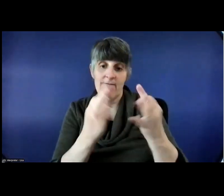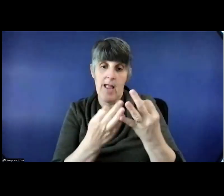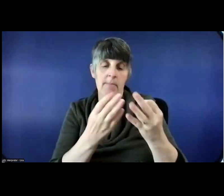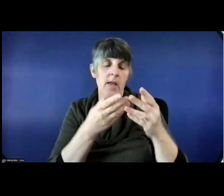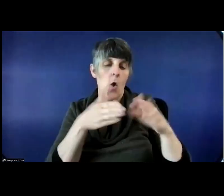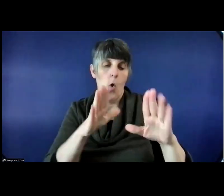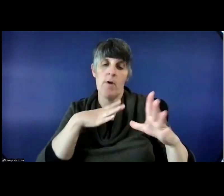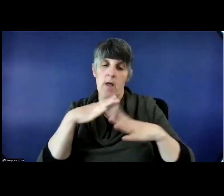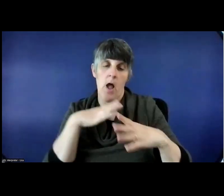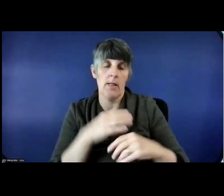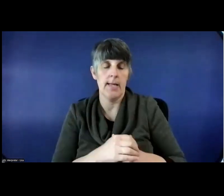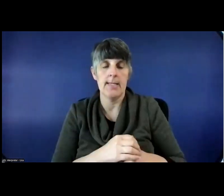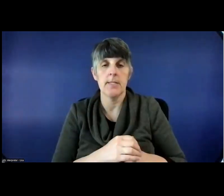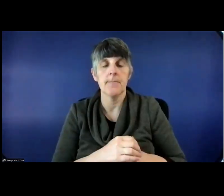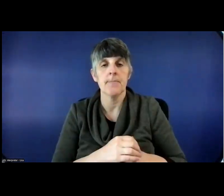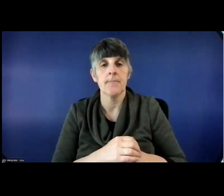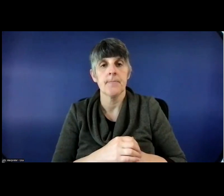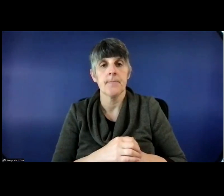the holidays.